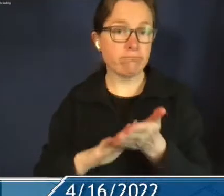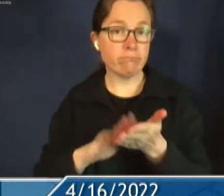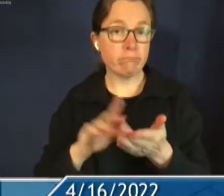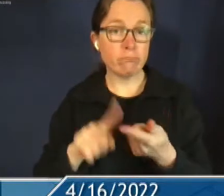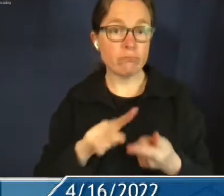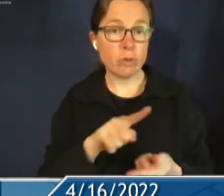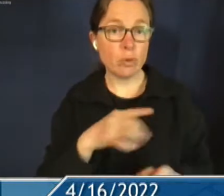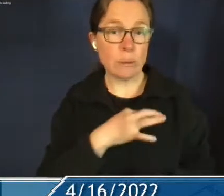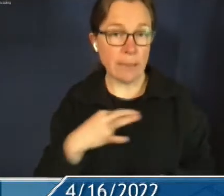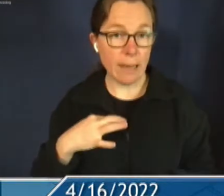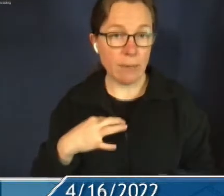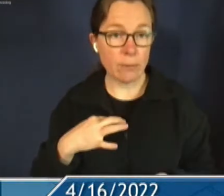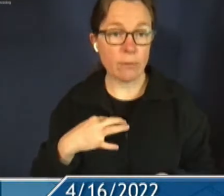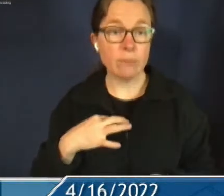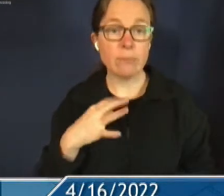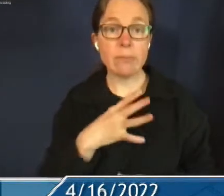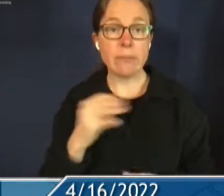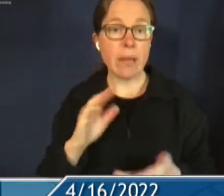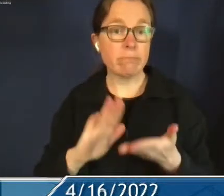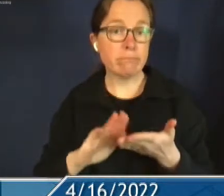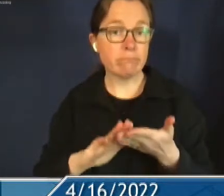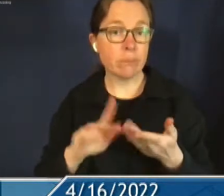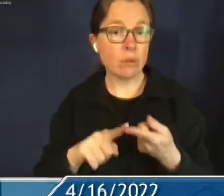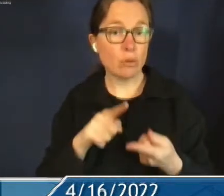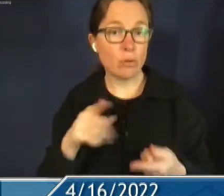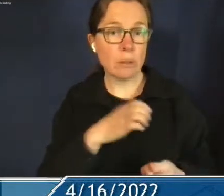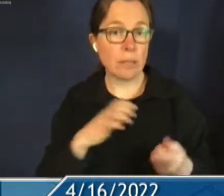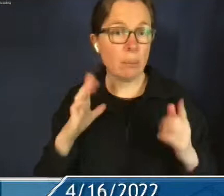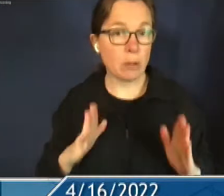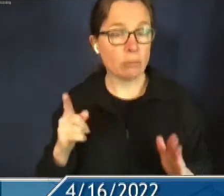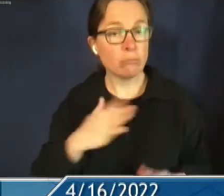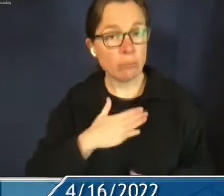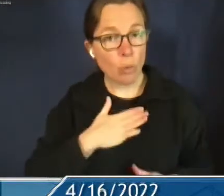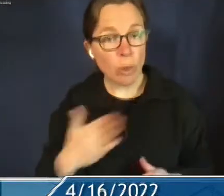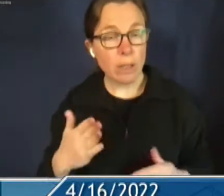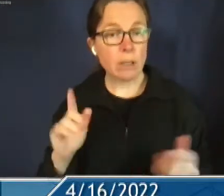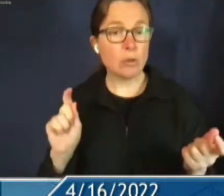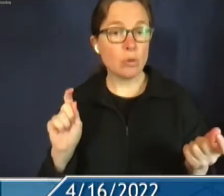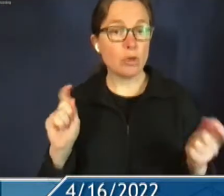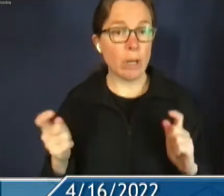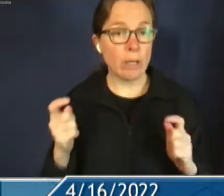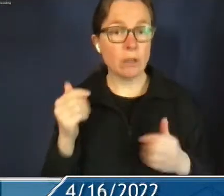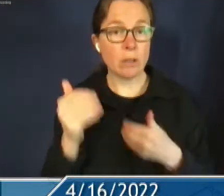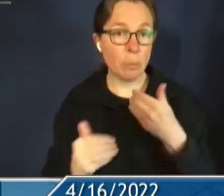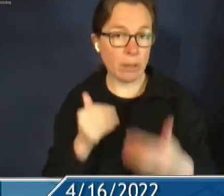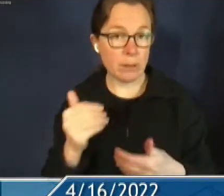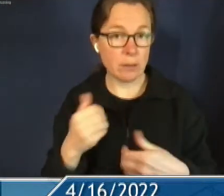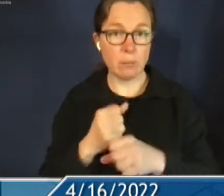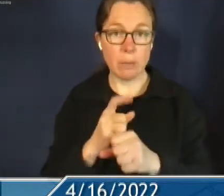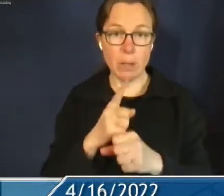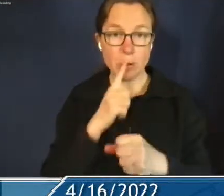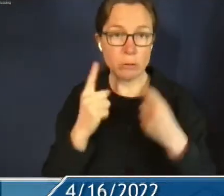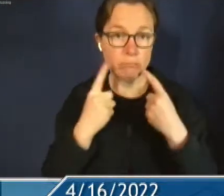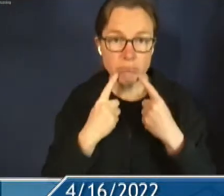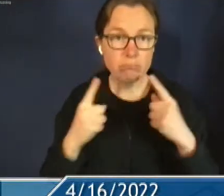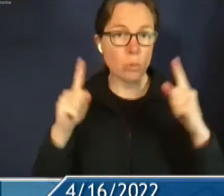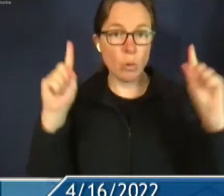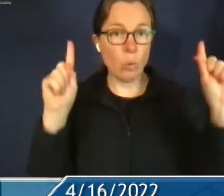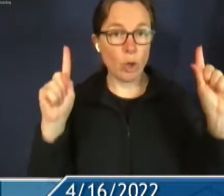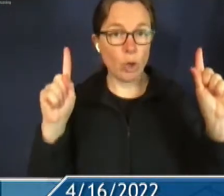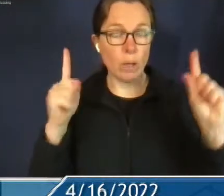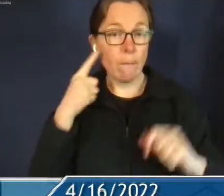I commend the commissioners on the willingness to change the process to make it work for not only